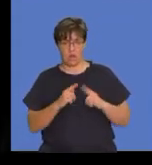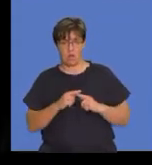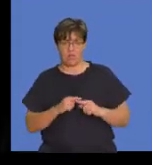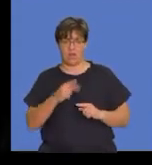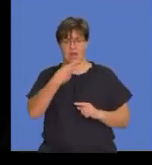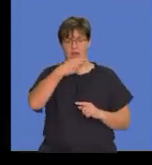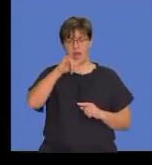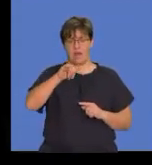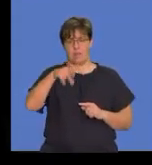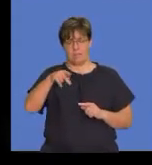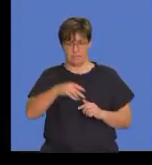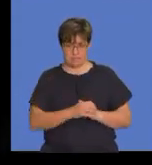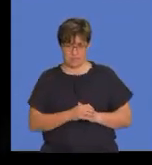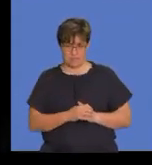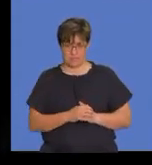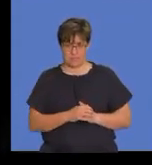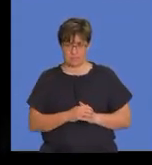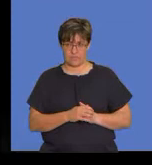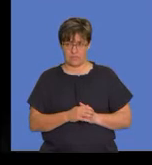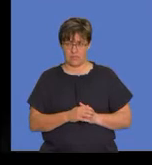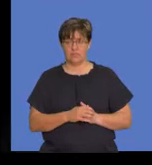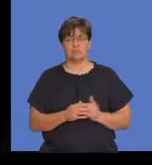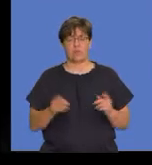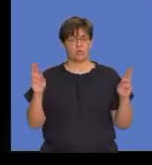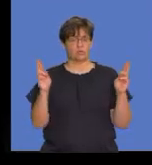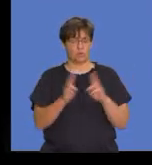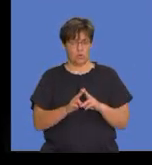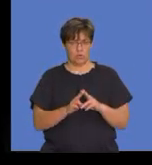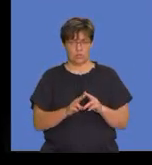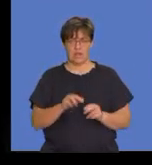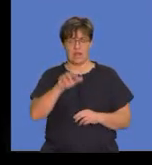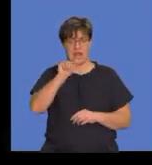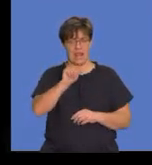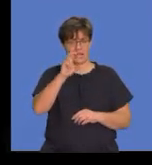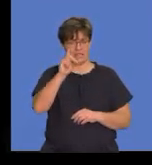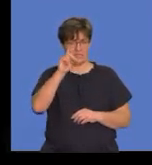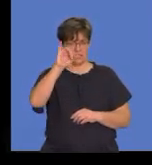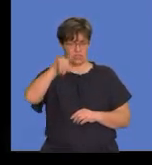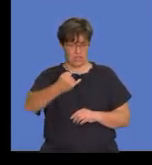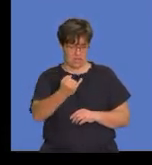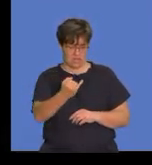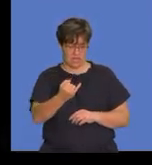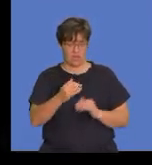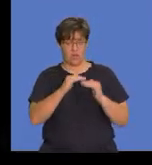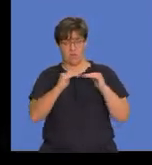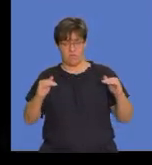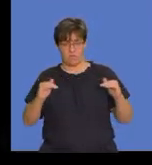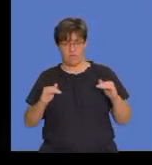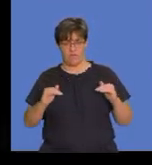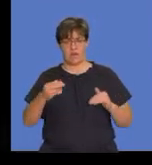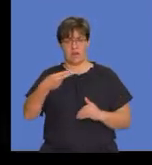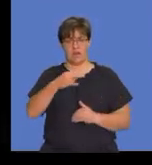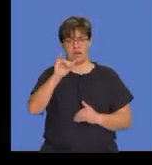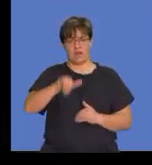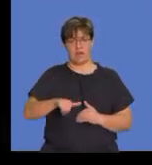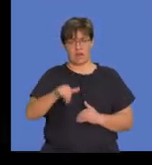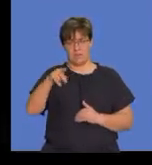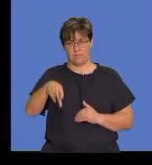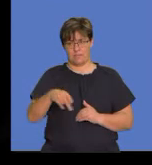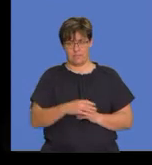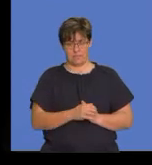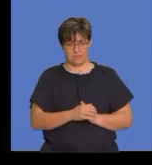over hypotenuse. Also remember, to make it short, it's ADJ over